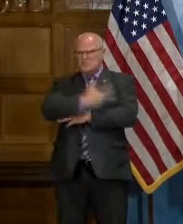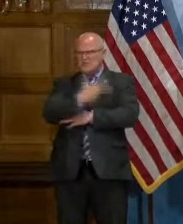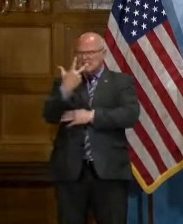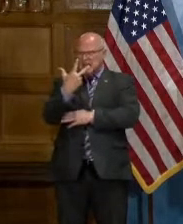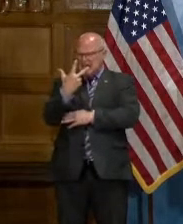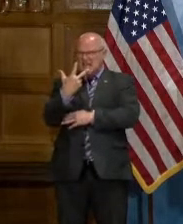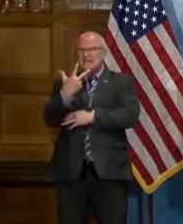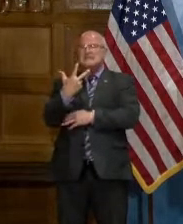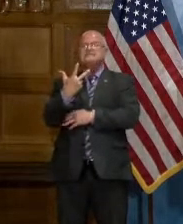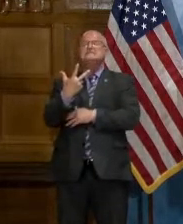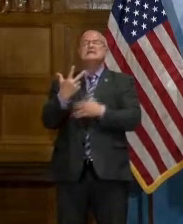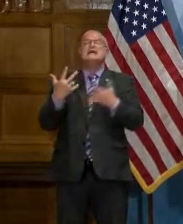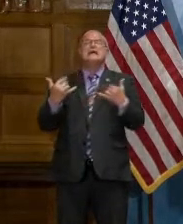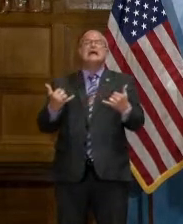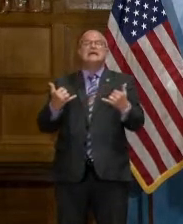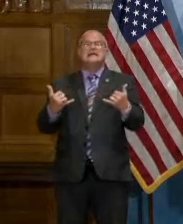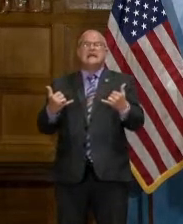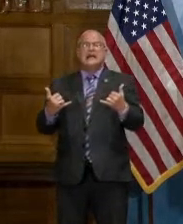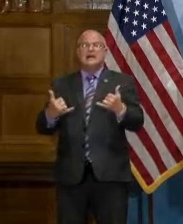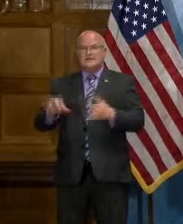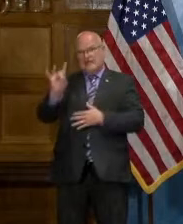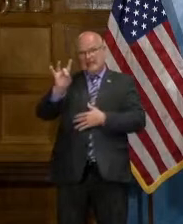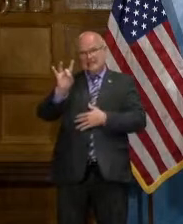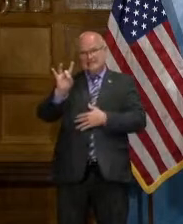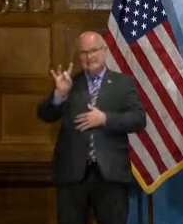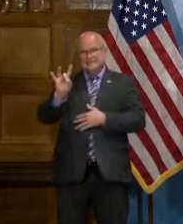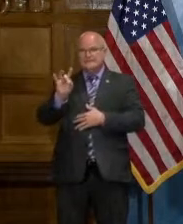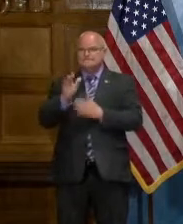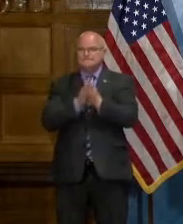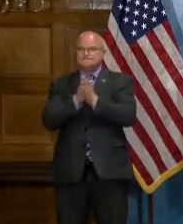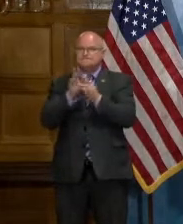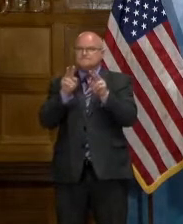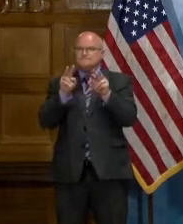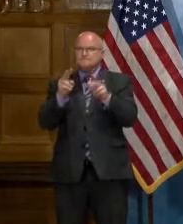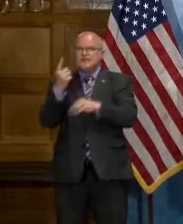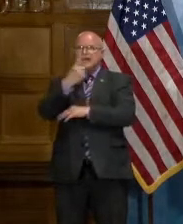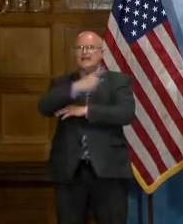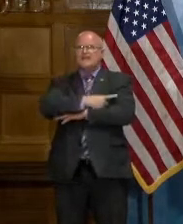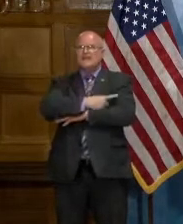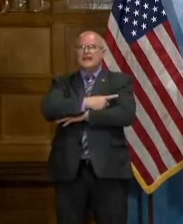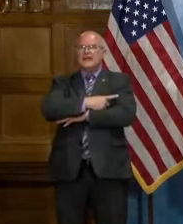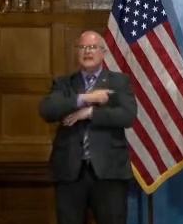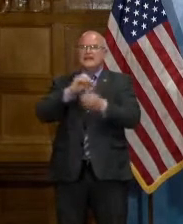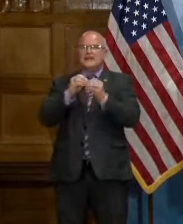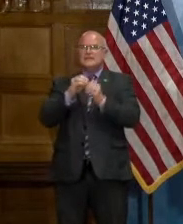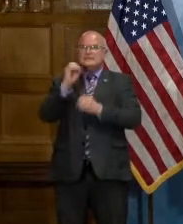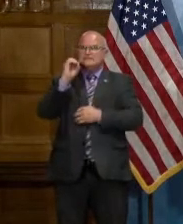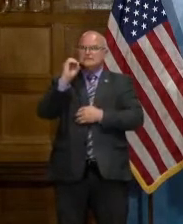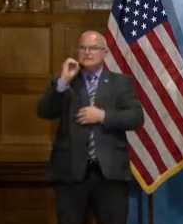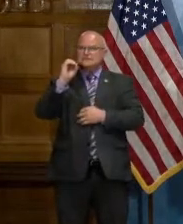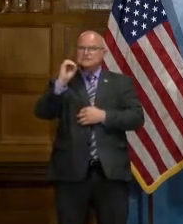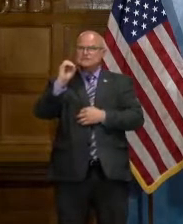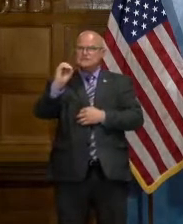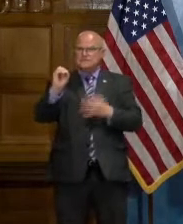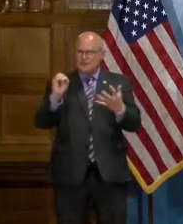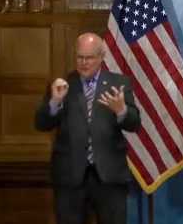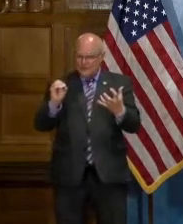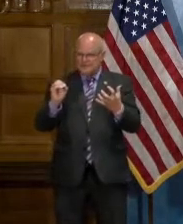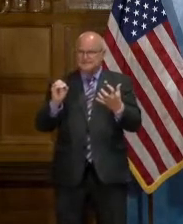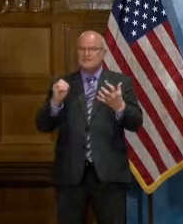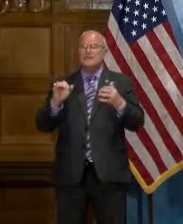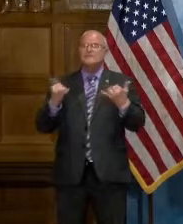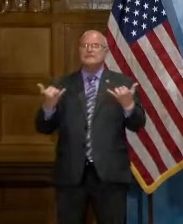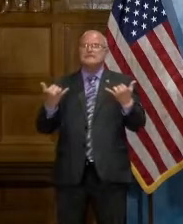row. And now we're back up to 8. I'll look forward to the day that that's a constant figure of 0. But we have